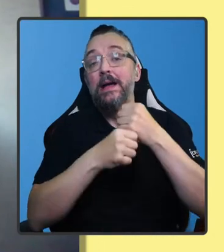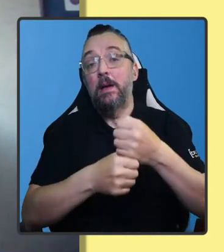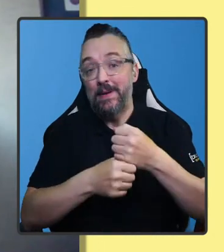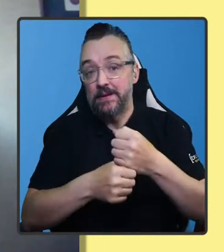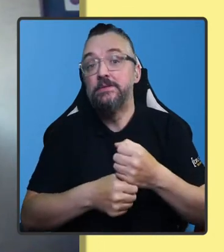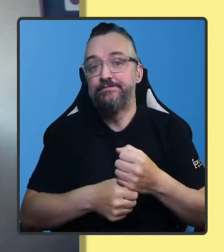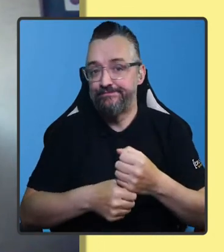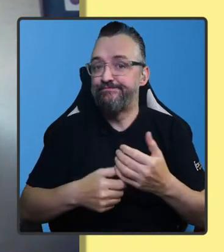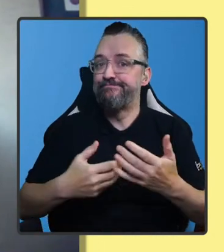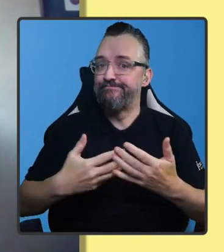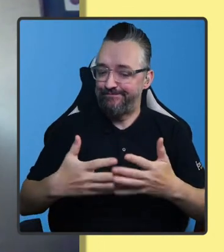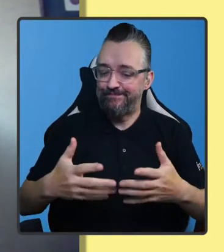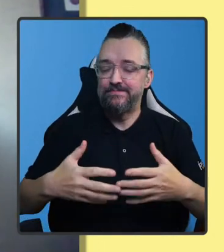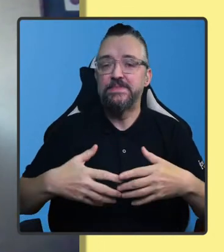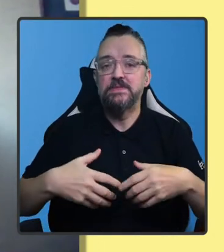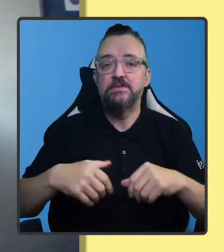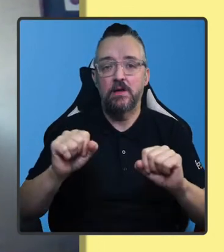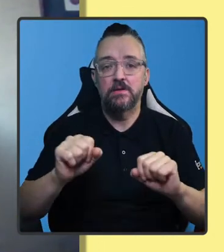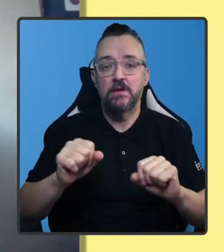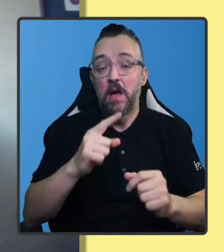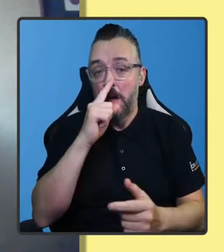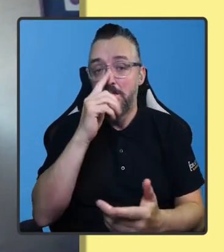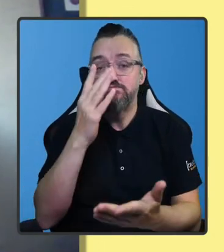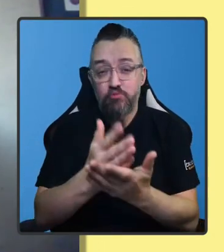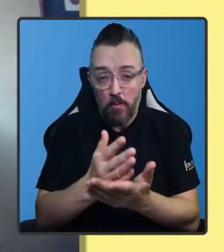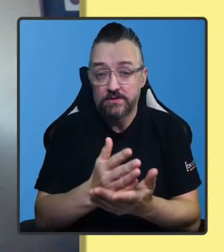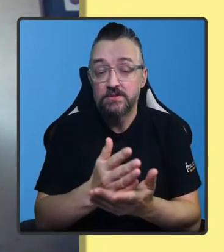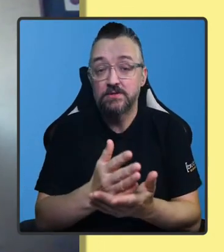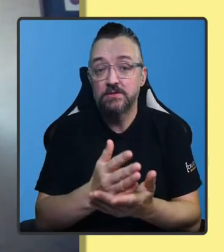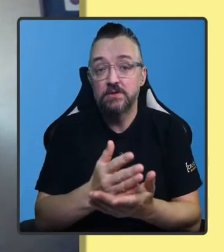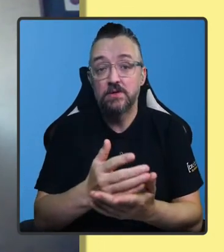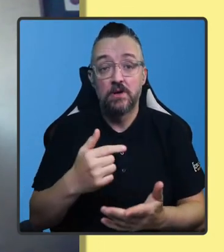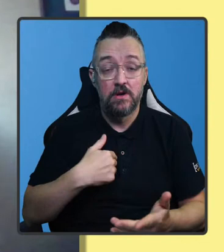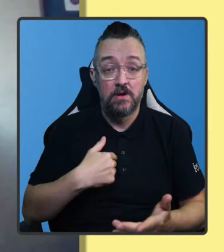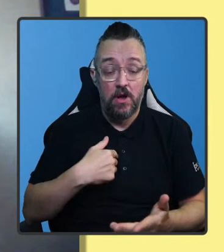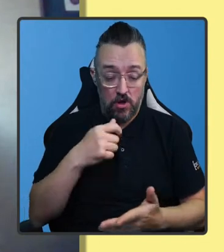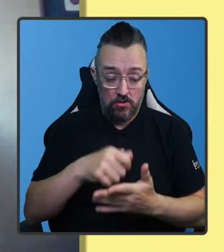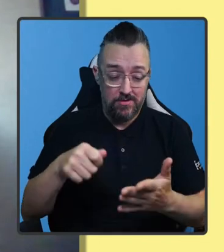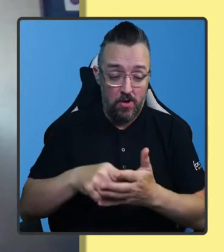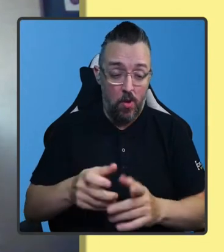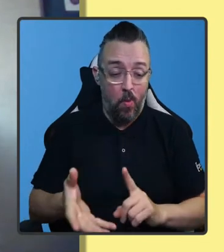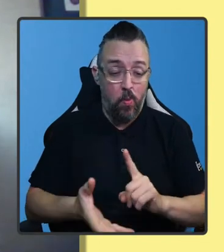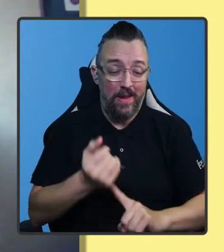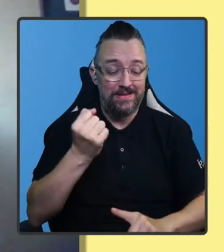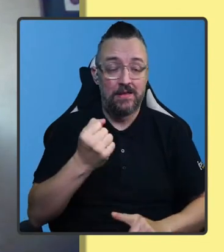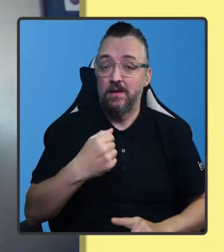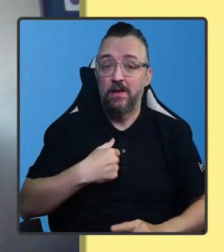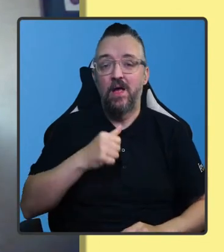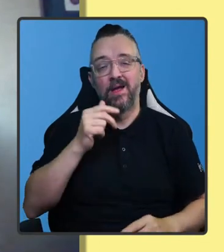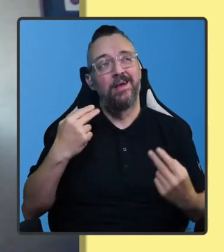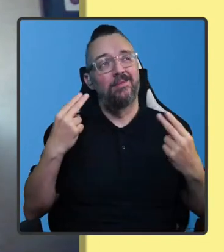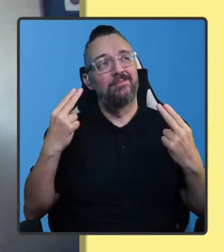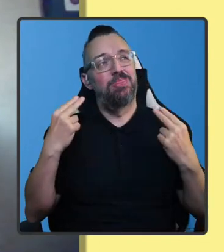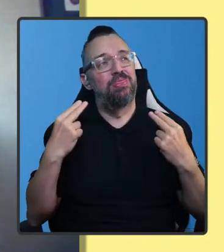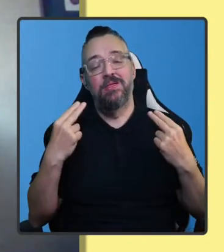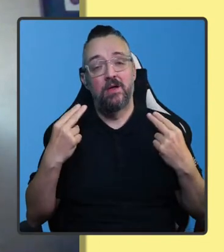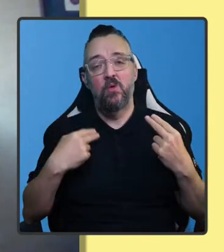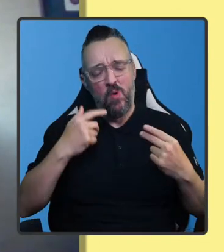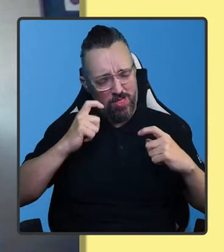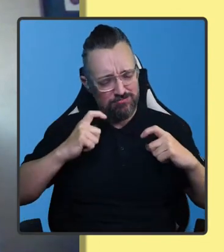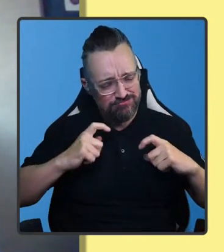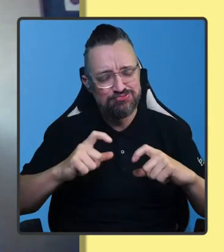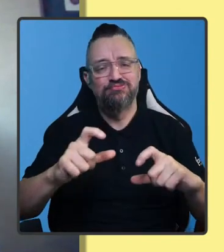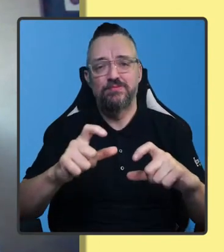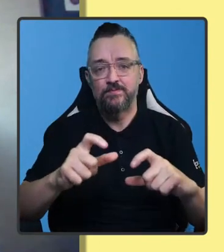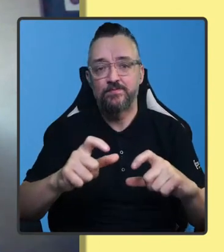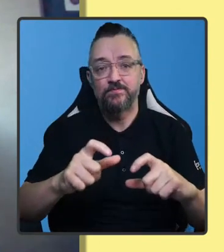underway. And I promise you, we will not let up until we win that referendum. The last time I addressed conference, I